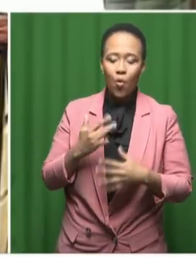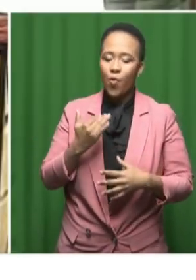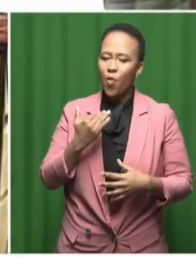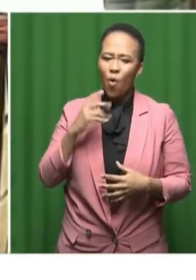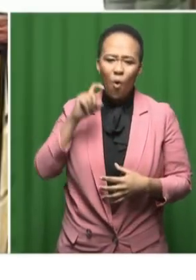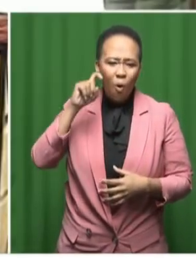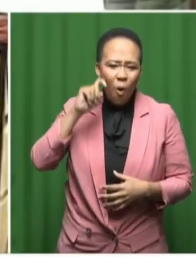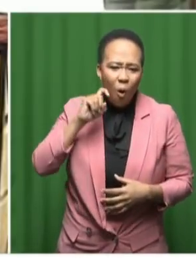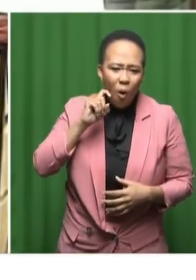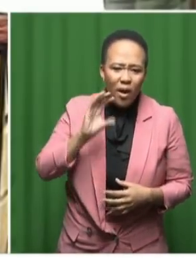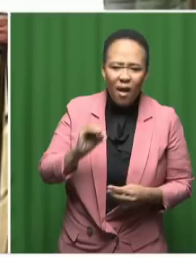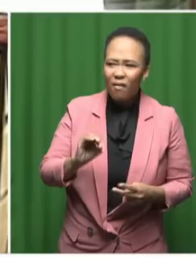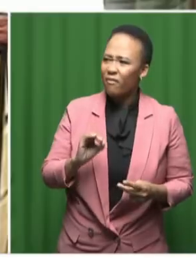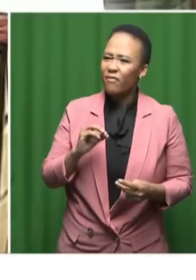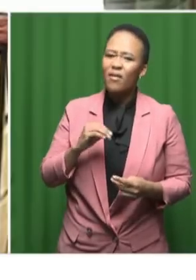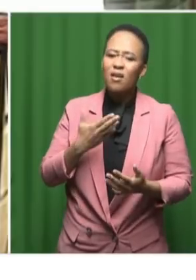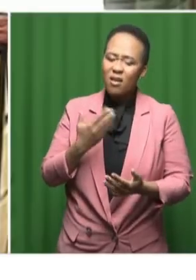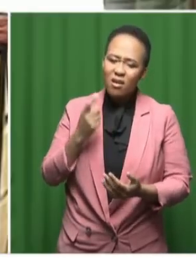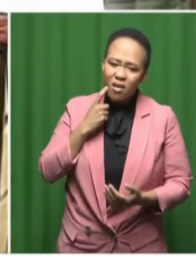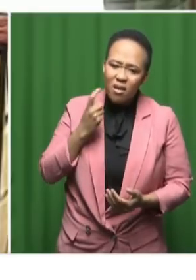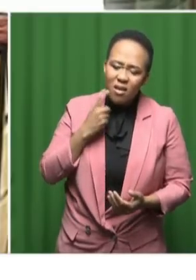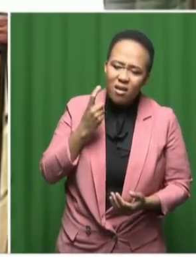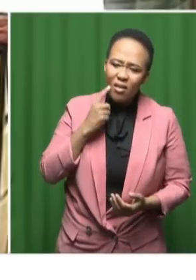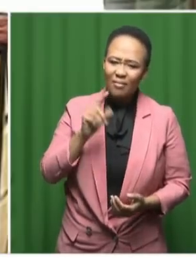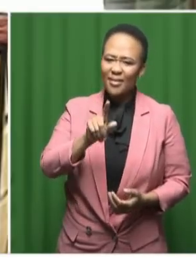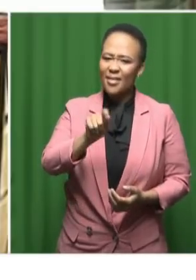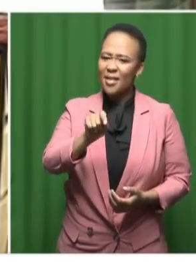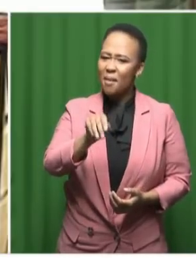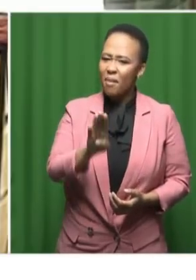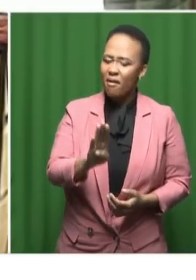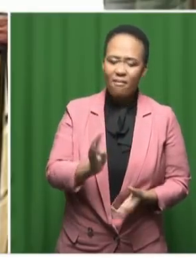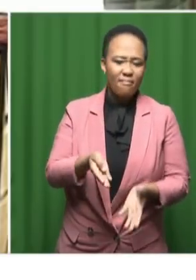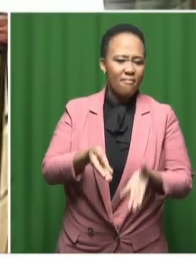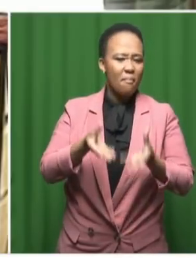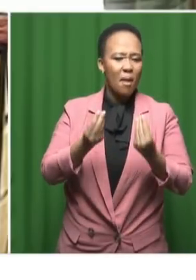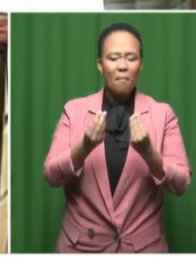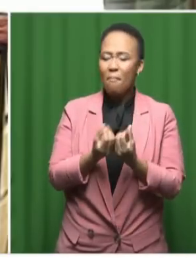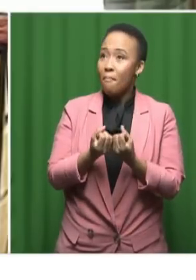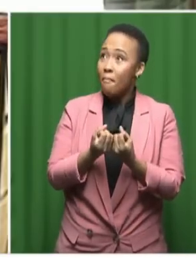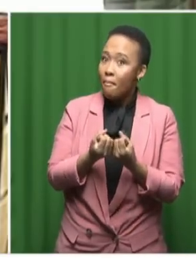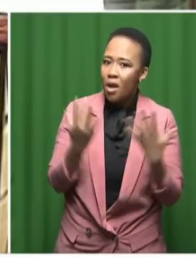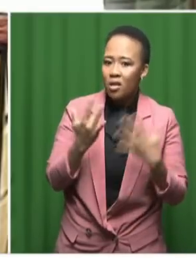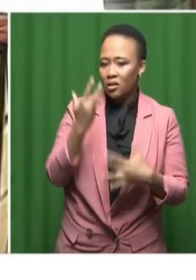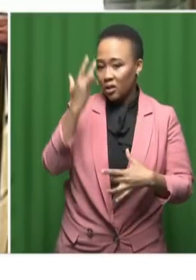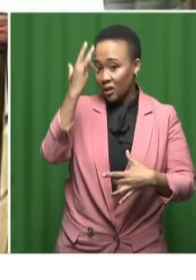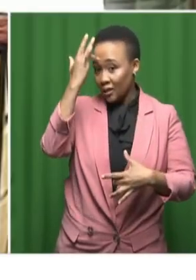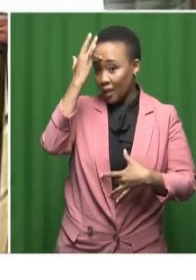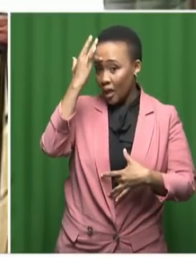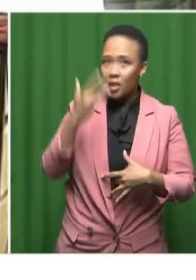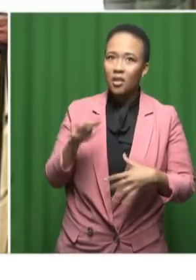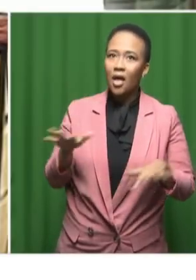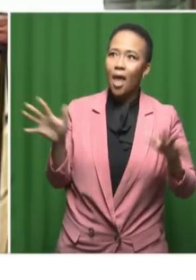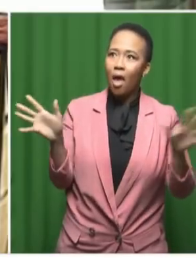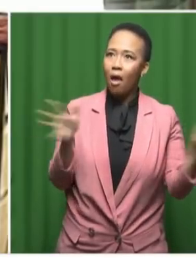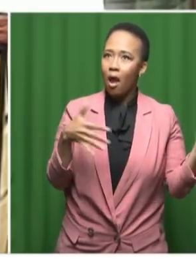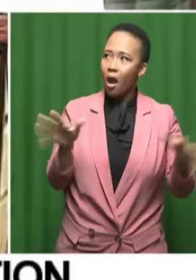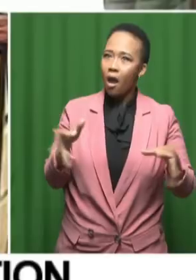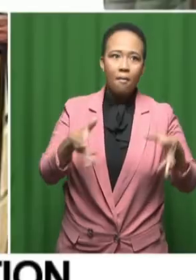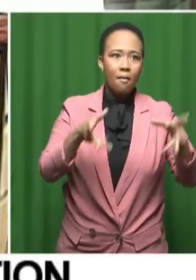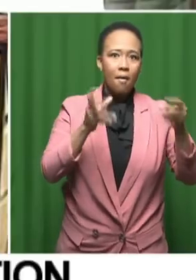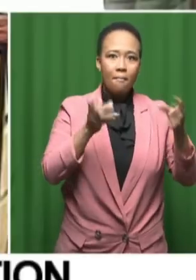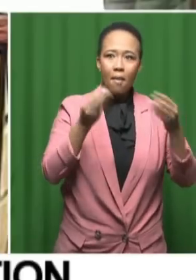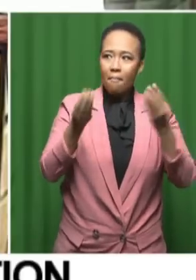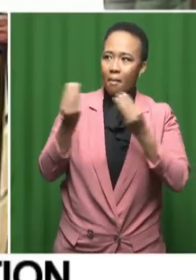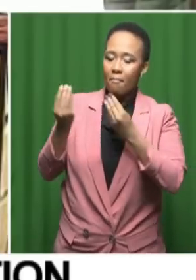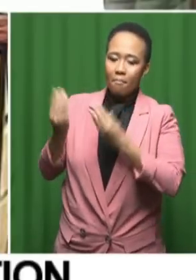will also help you against TB. It will help you against many other diseases that are airborne or spread through droplets from one